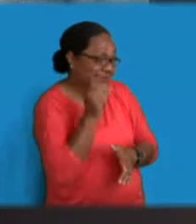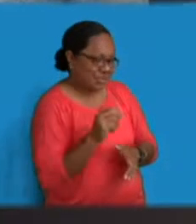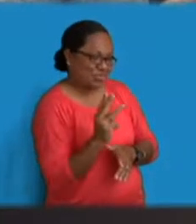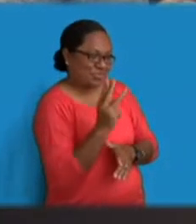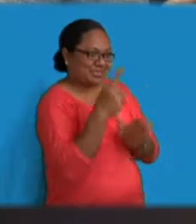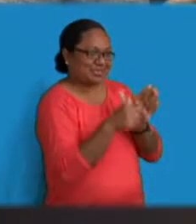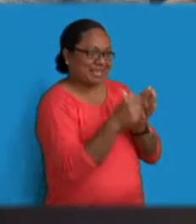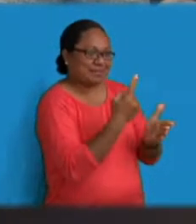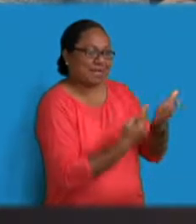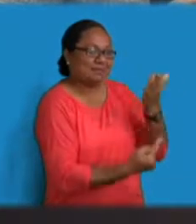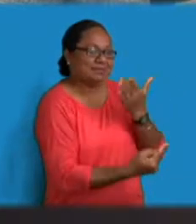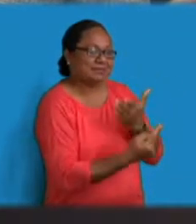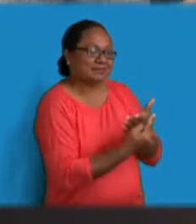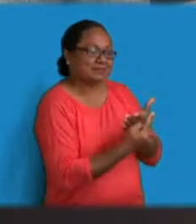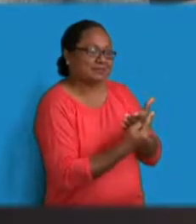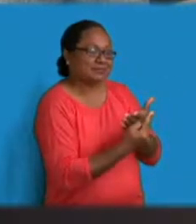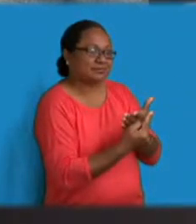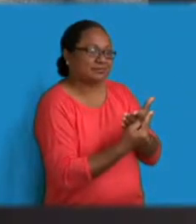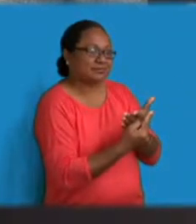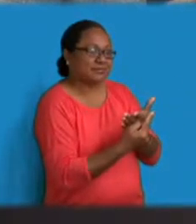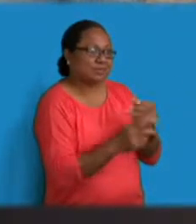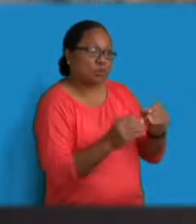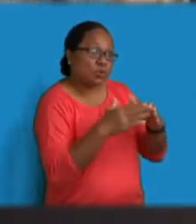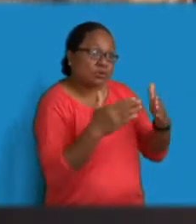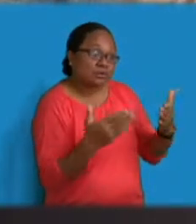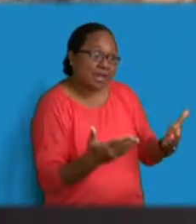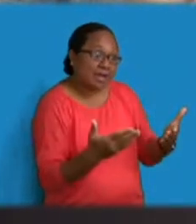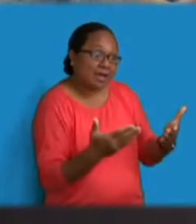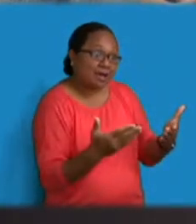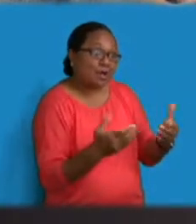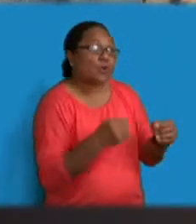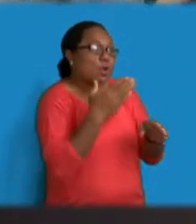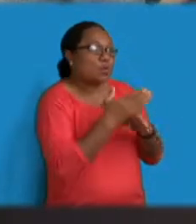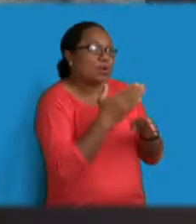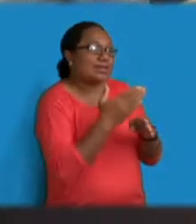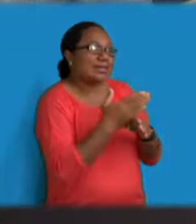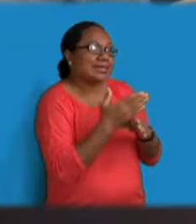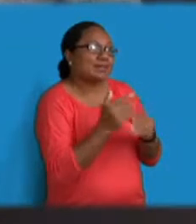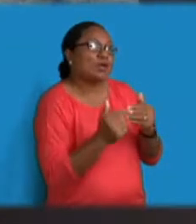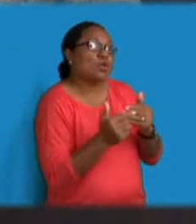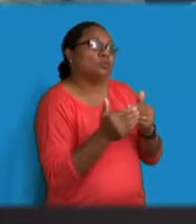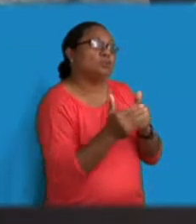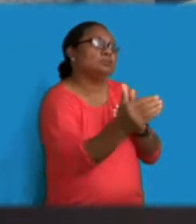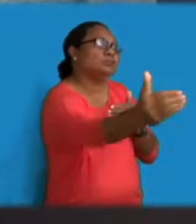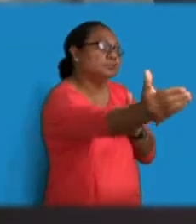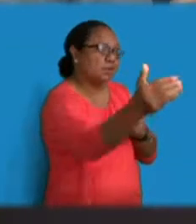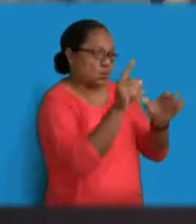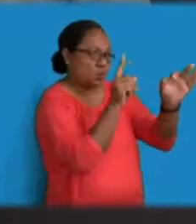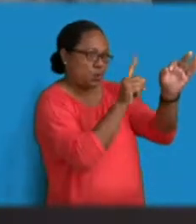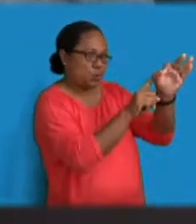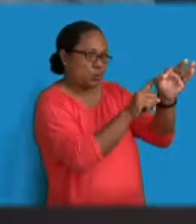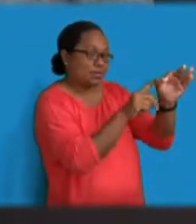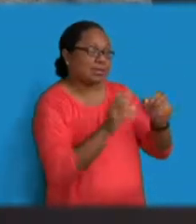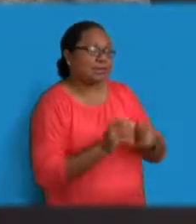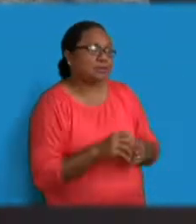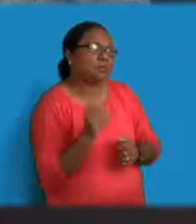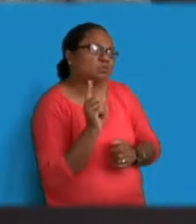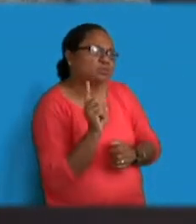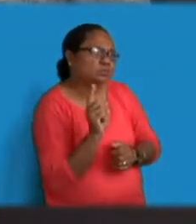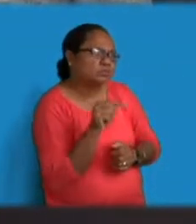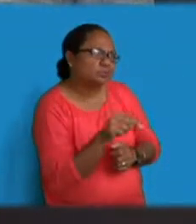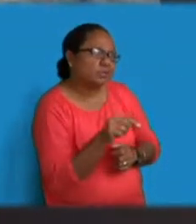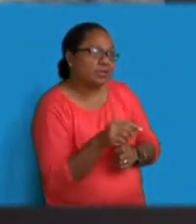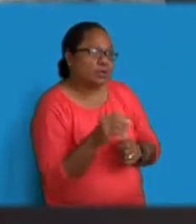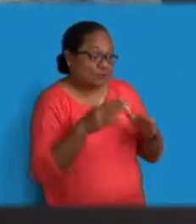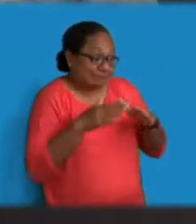one, and we're already working towards a long-term strategy. What is that? We're looking right now at putting